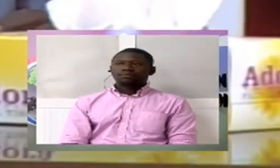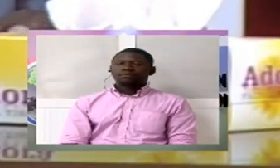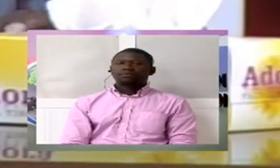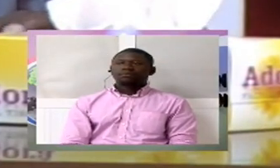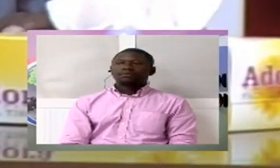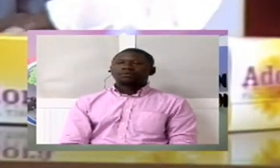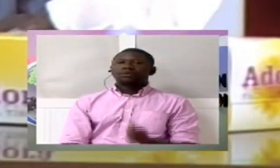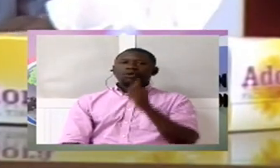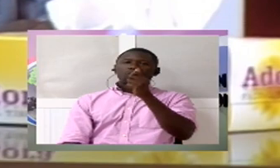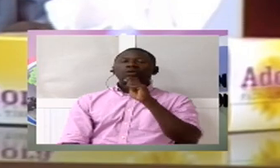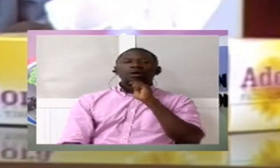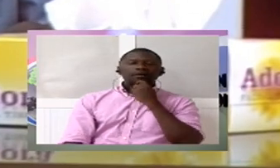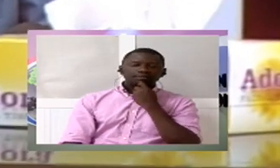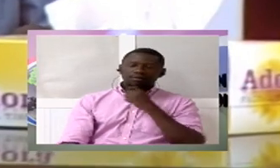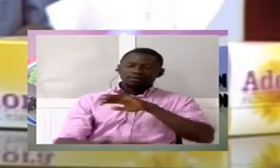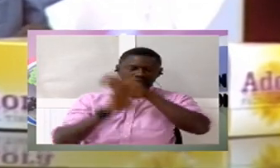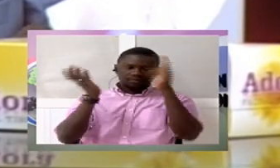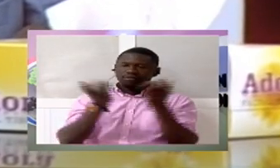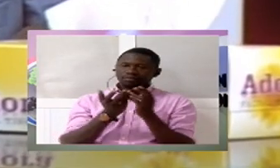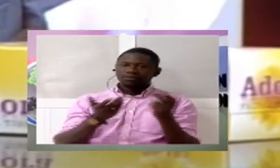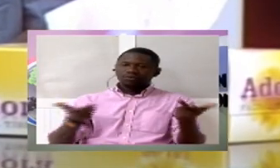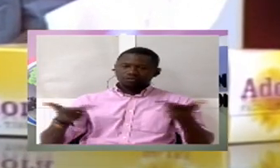afternoon, everyone, and welcome to the